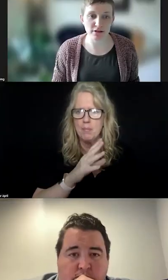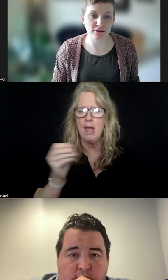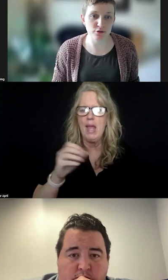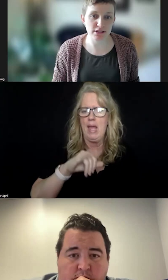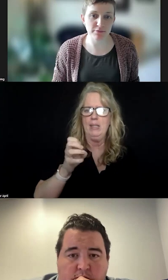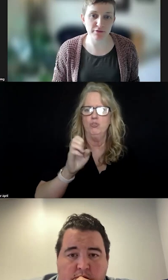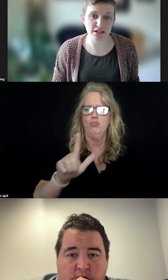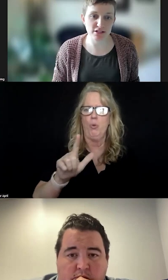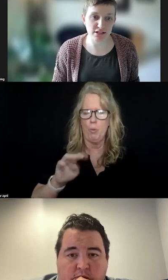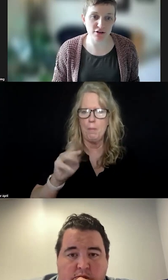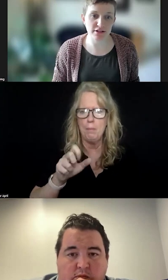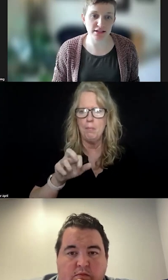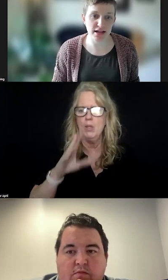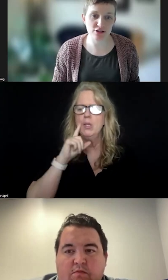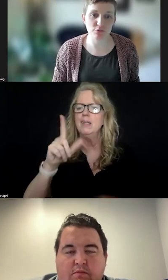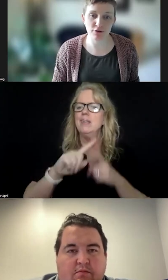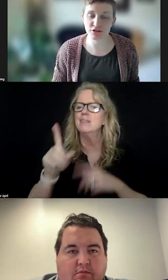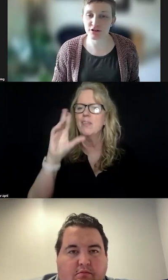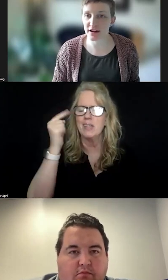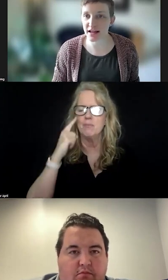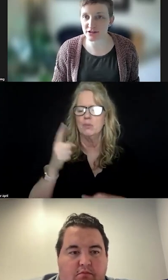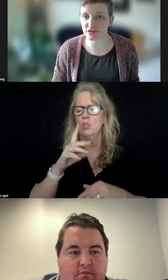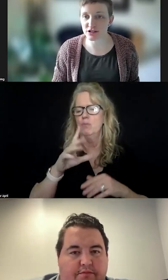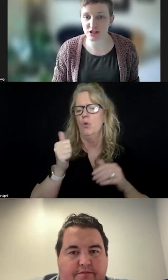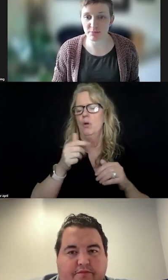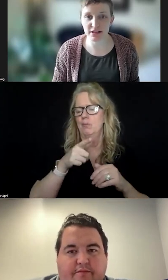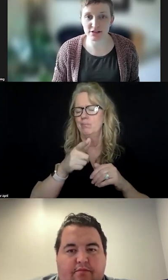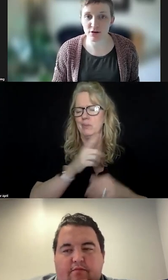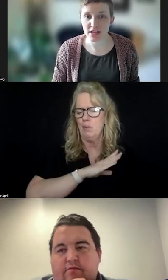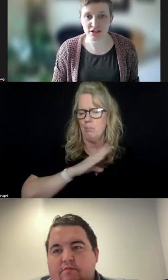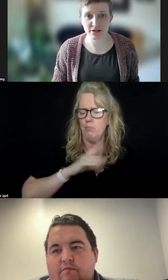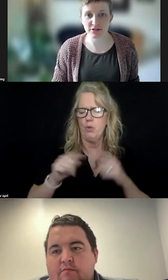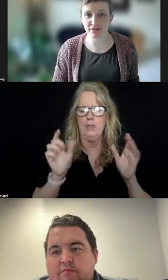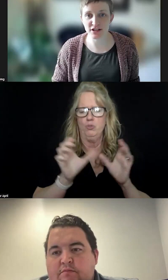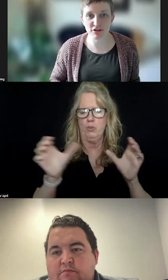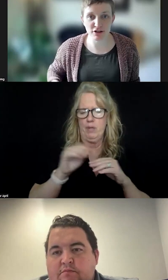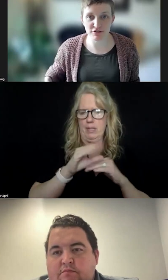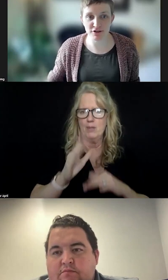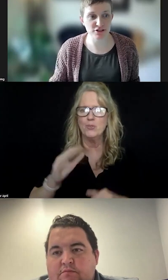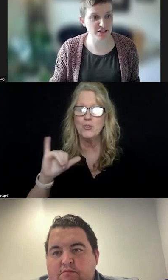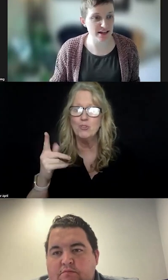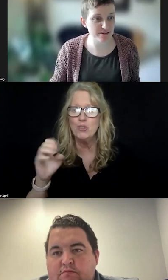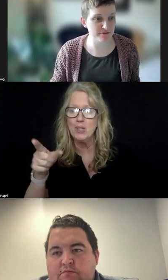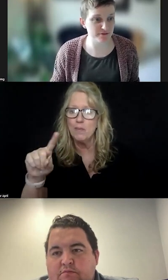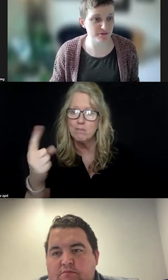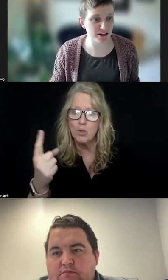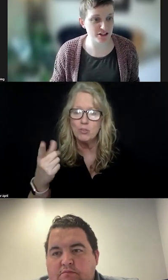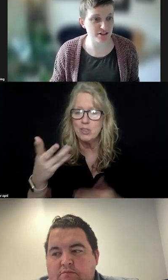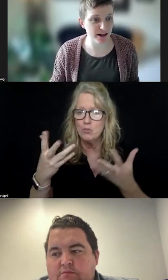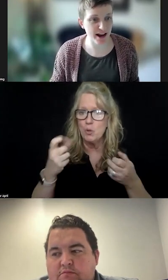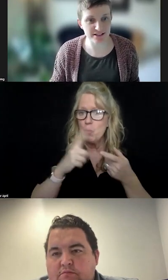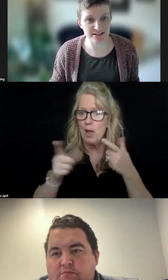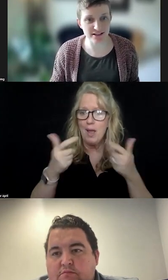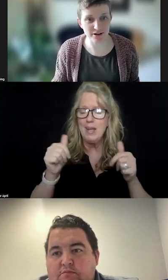Joel Miller, who's Government Relations Consultant at the National Board for Certified Counselors, to jump in. So Jake, would love to go to you first. Just any